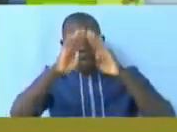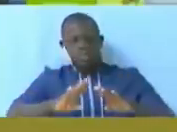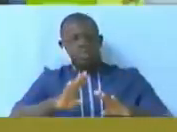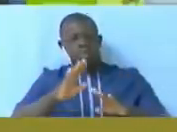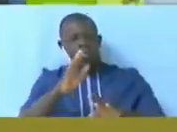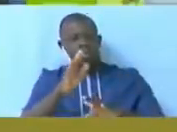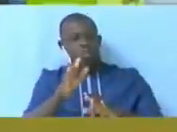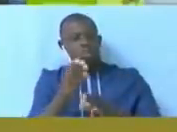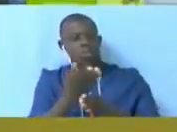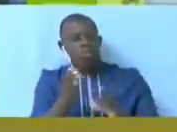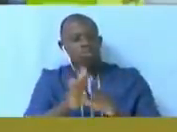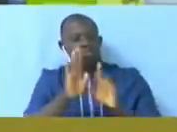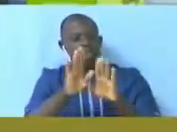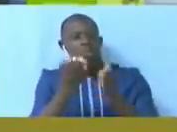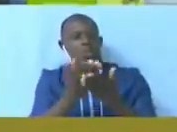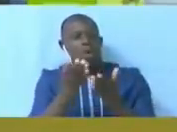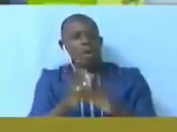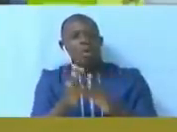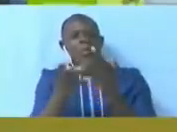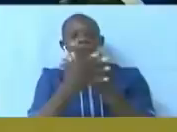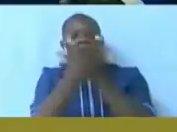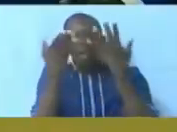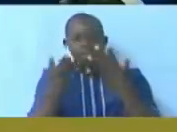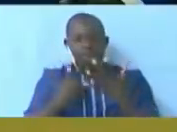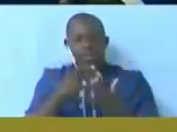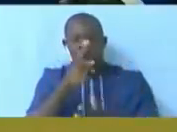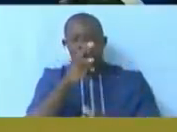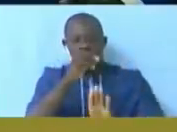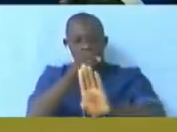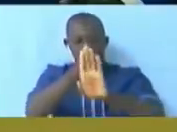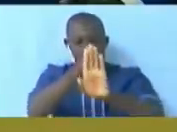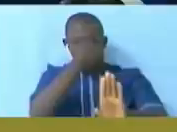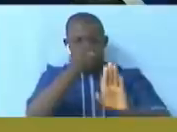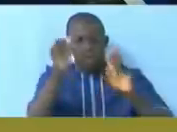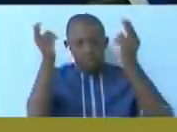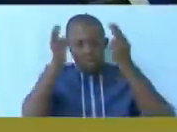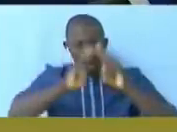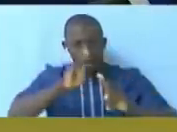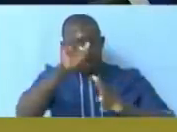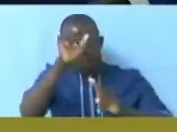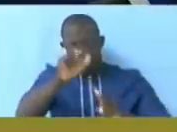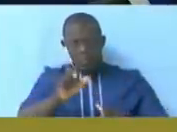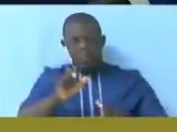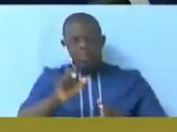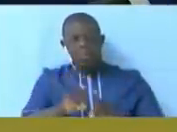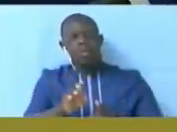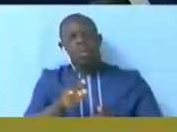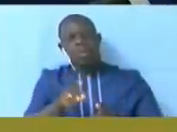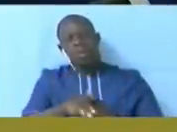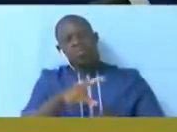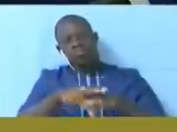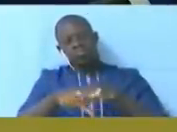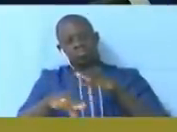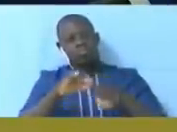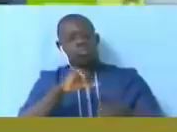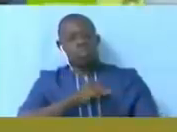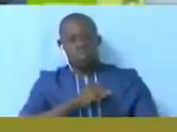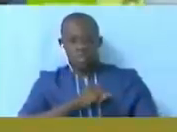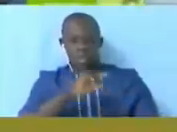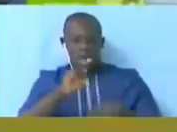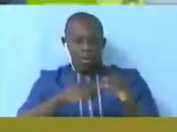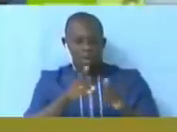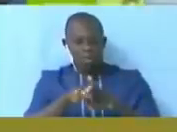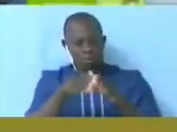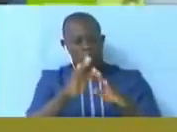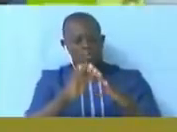defense counsel withdrew their representation. Kito nyin tamata nyame High Court anasita katu mo jama bije meni alonko be